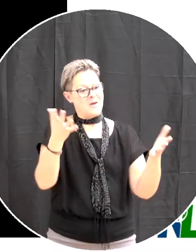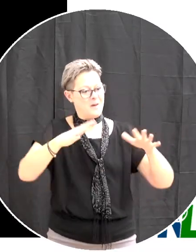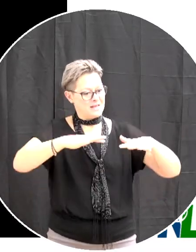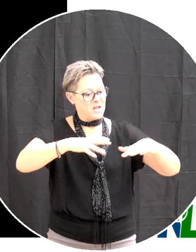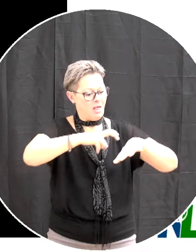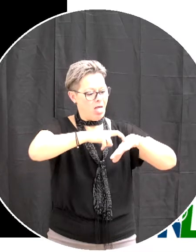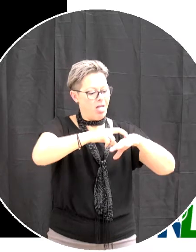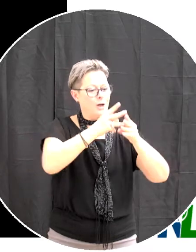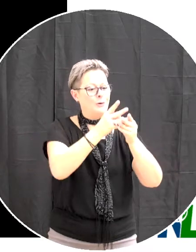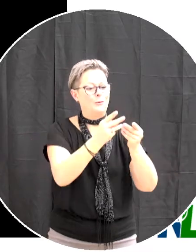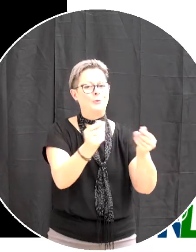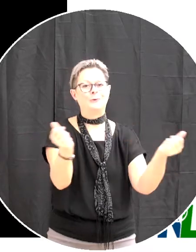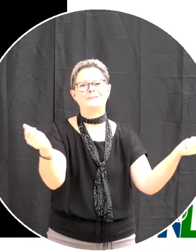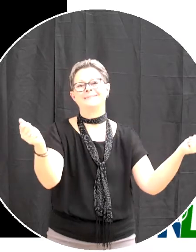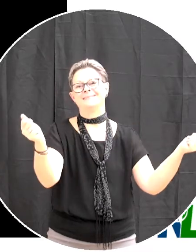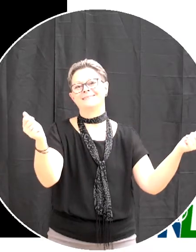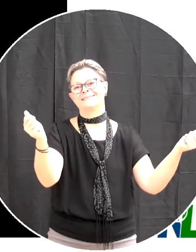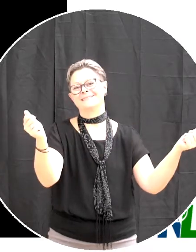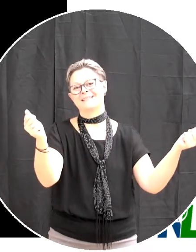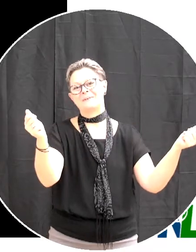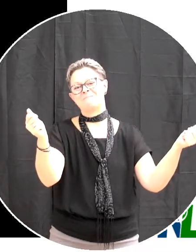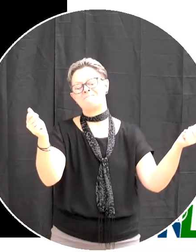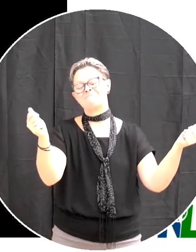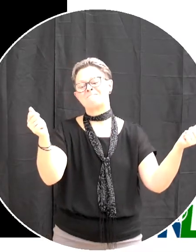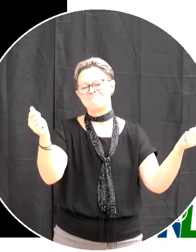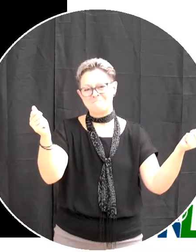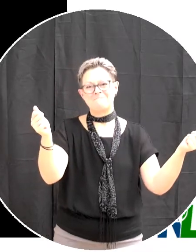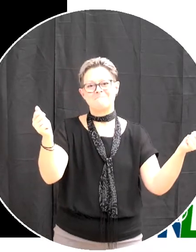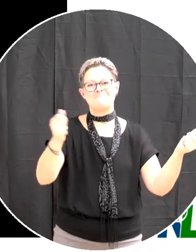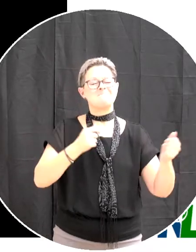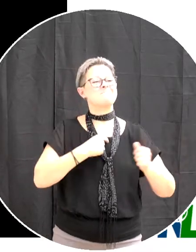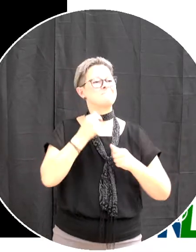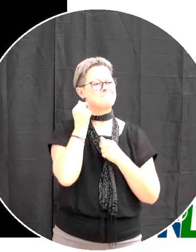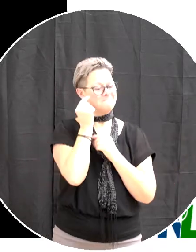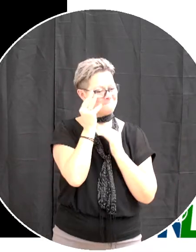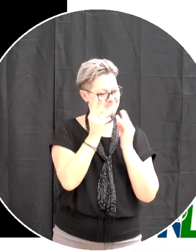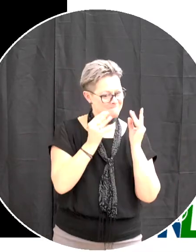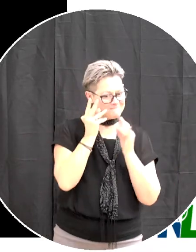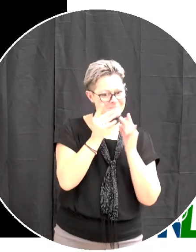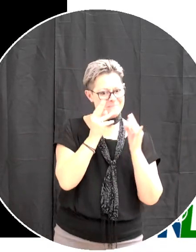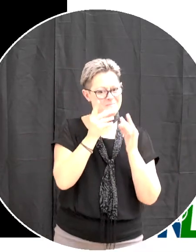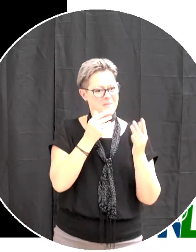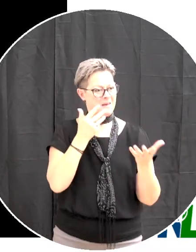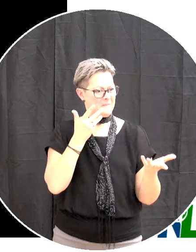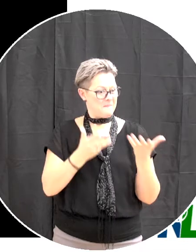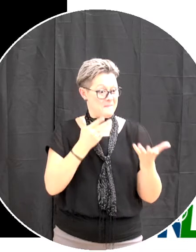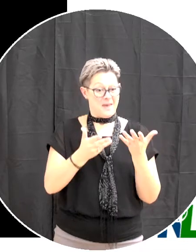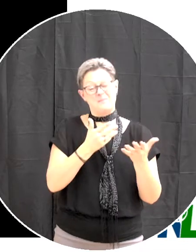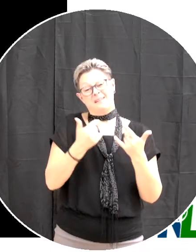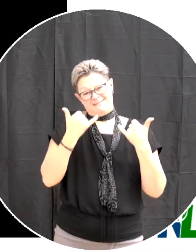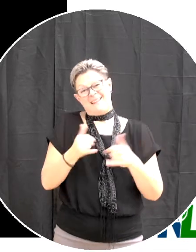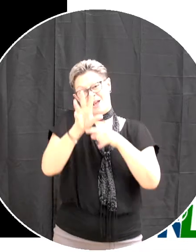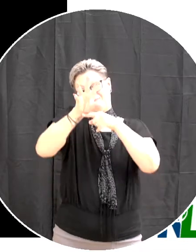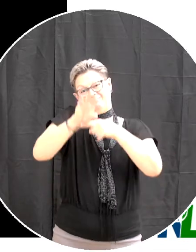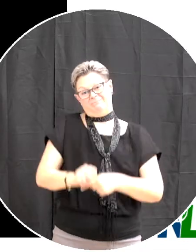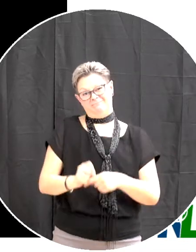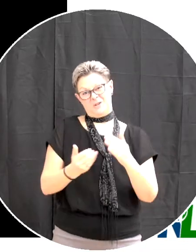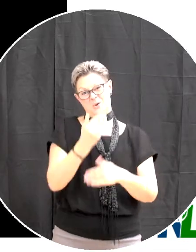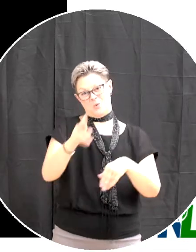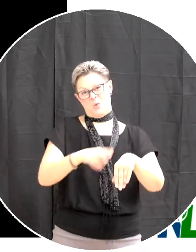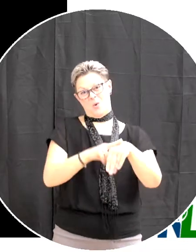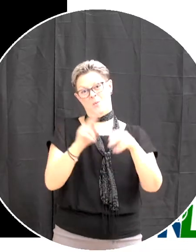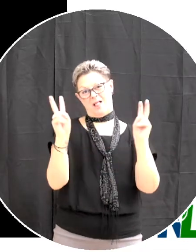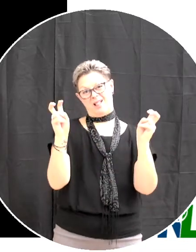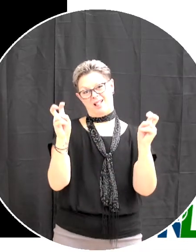largely dissipated. They've either dissipated or we've become used to our new normal. And either way,